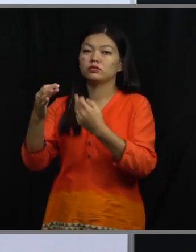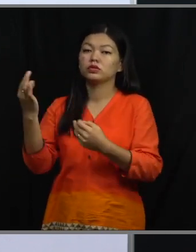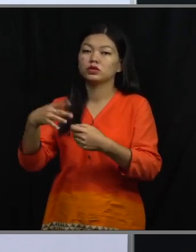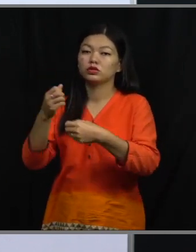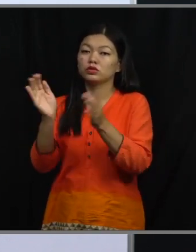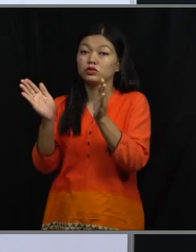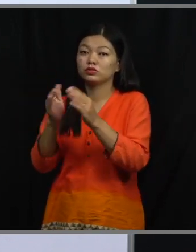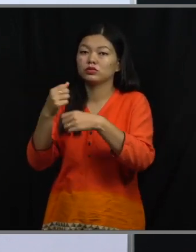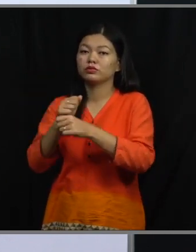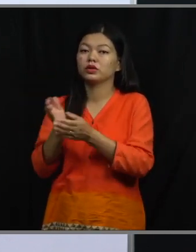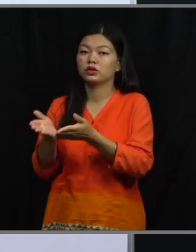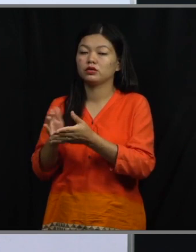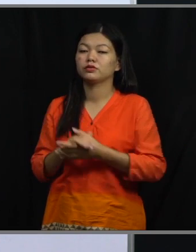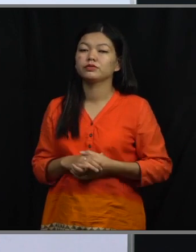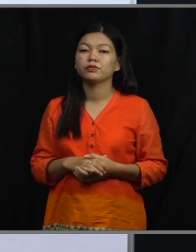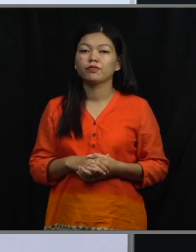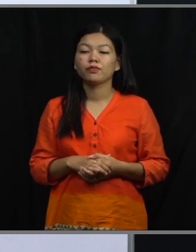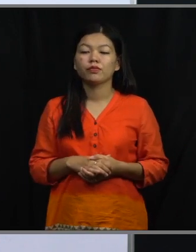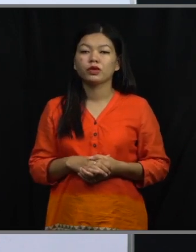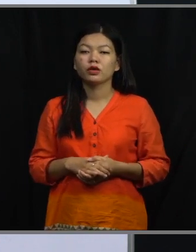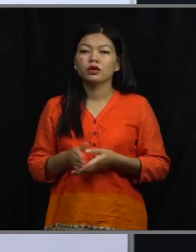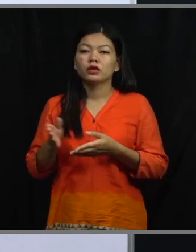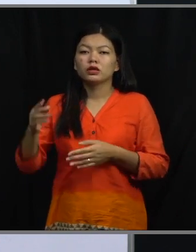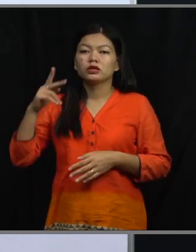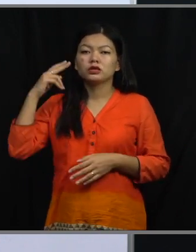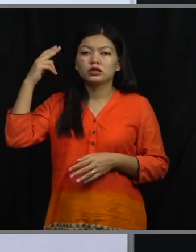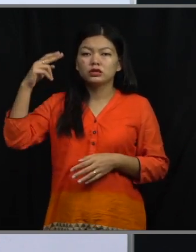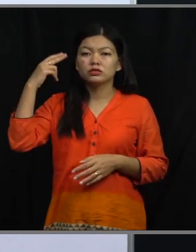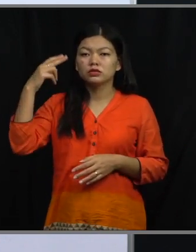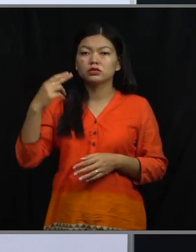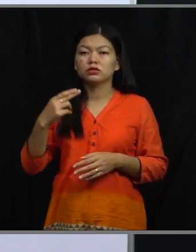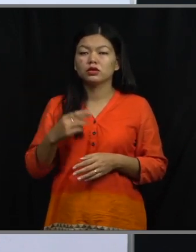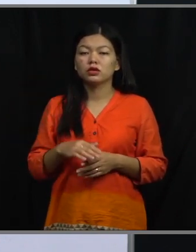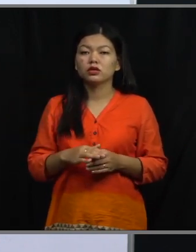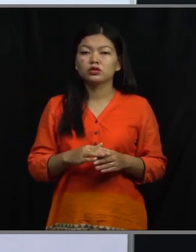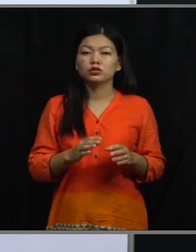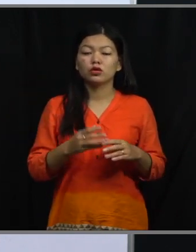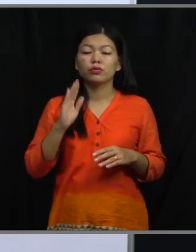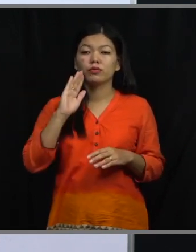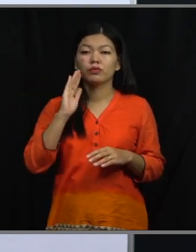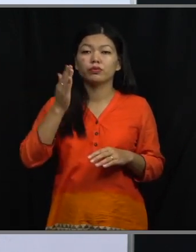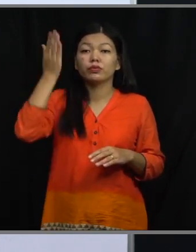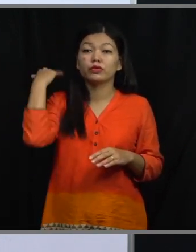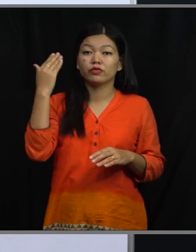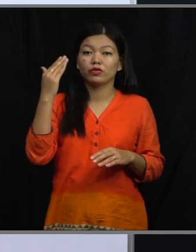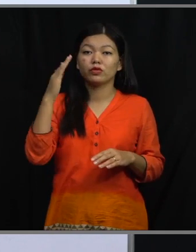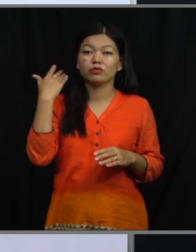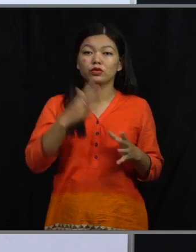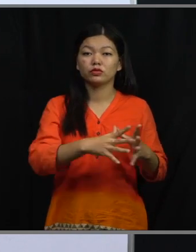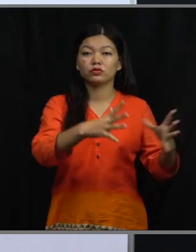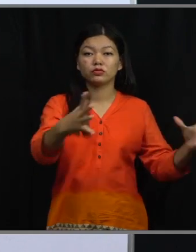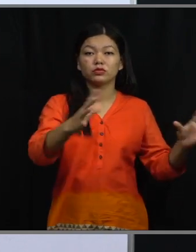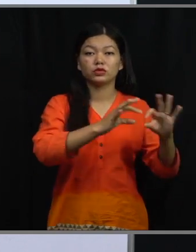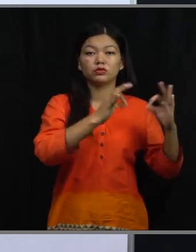are also employed. And that is the reason why, okay, nuclear family is becoming more important. The next one